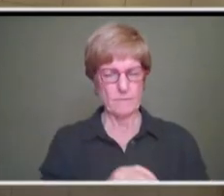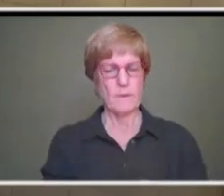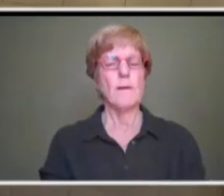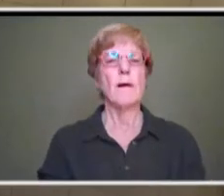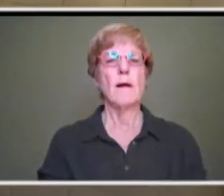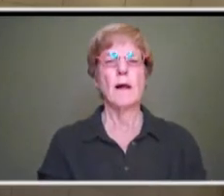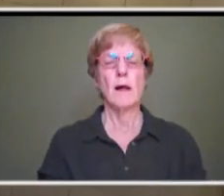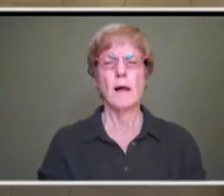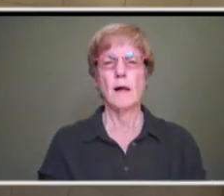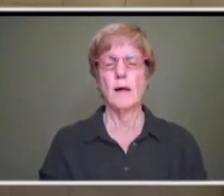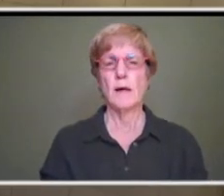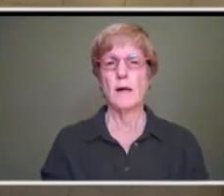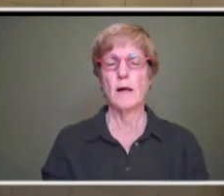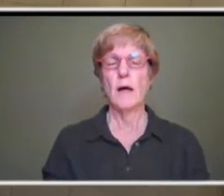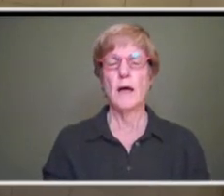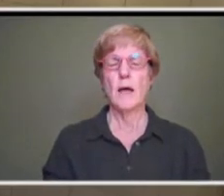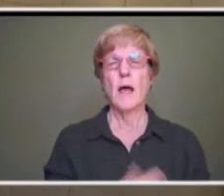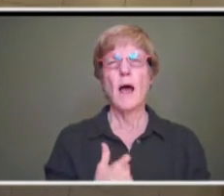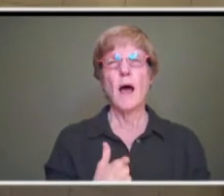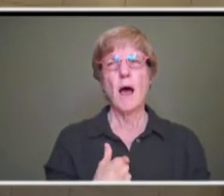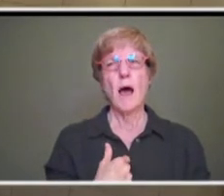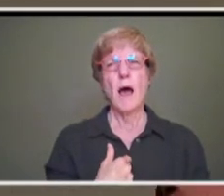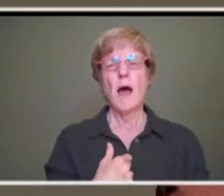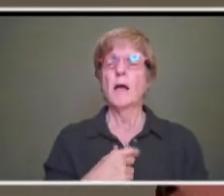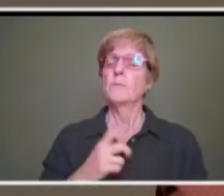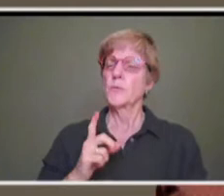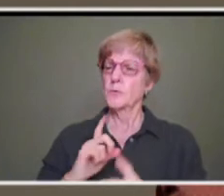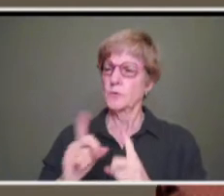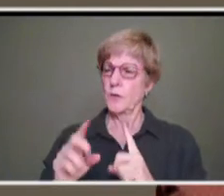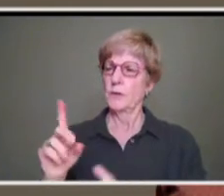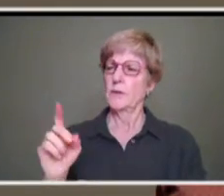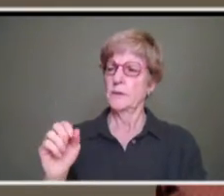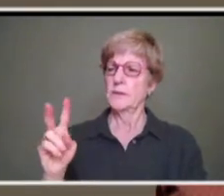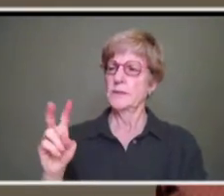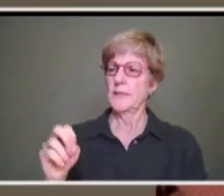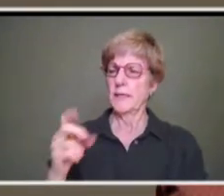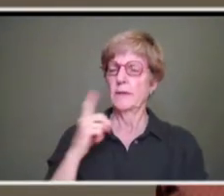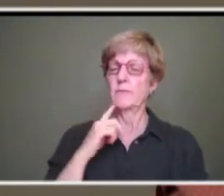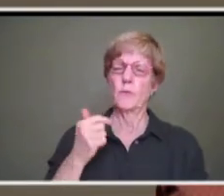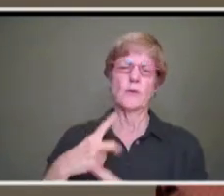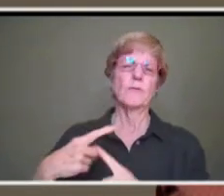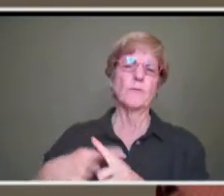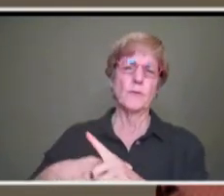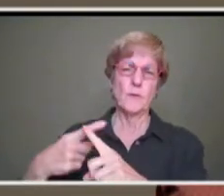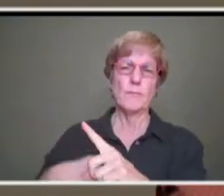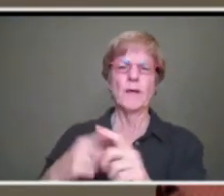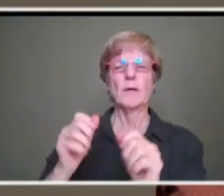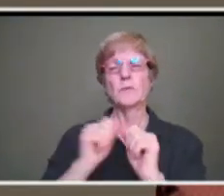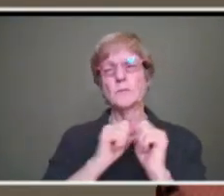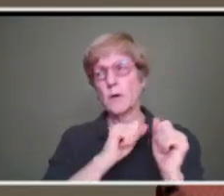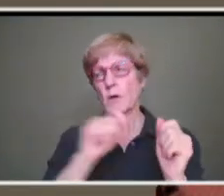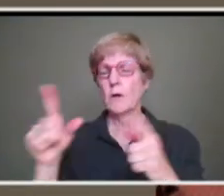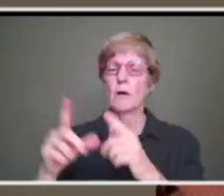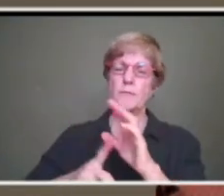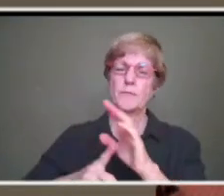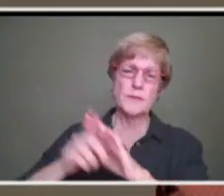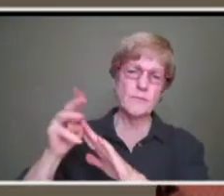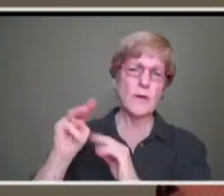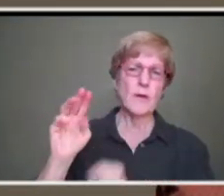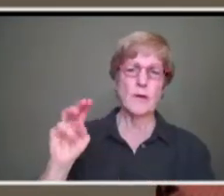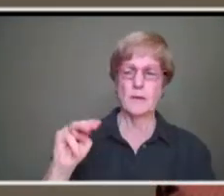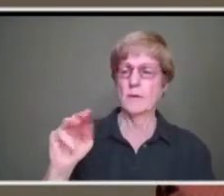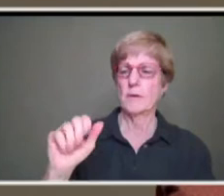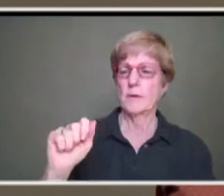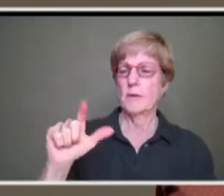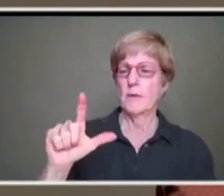um and I've I've been talking to Dave for the last couple months about all of the development in the Mallard Creek area